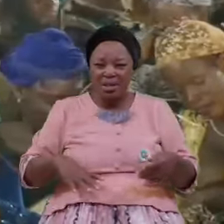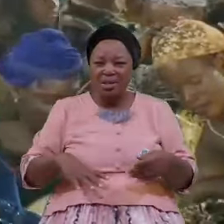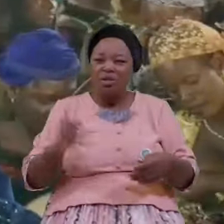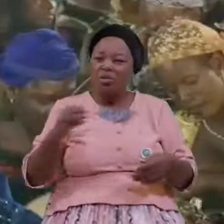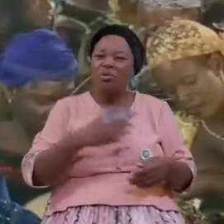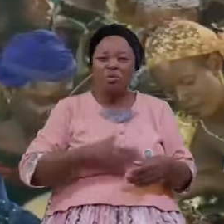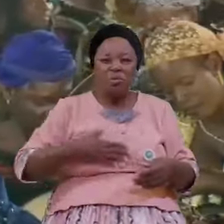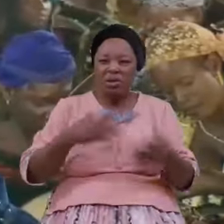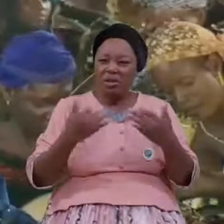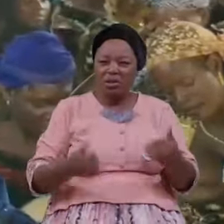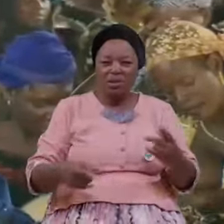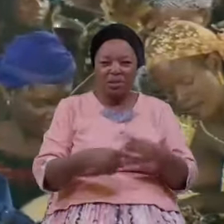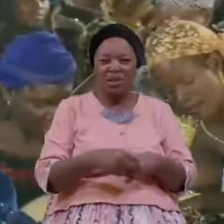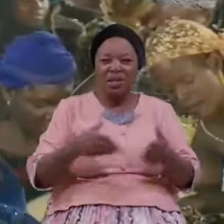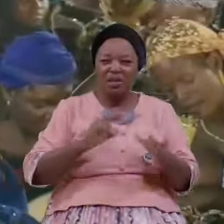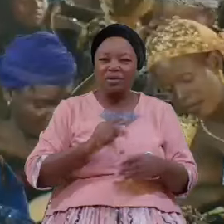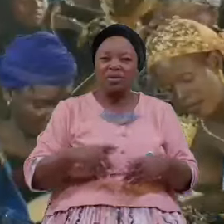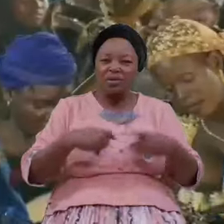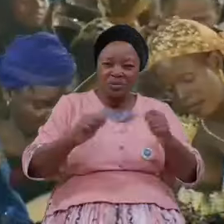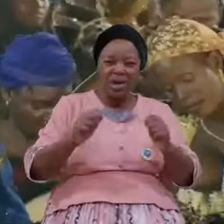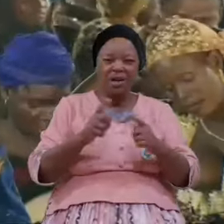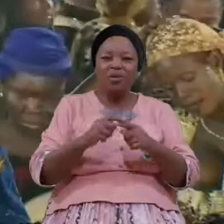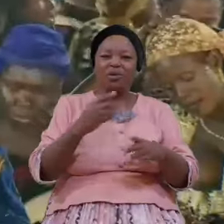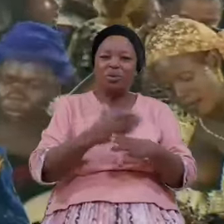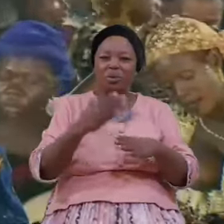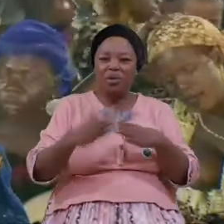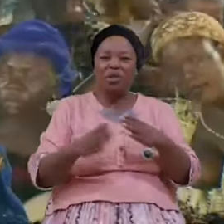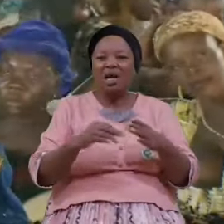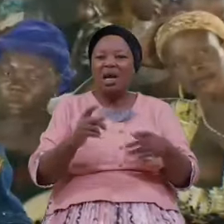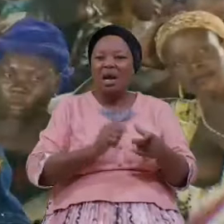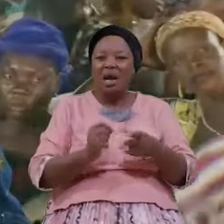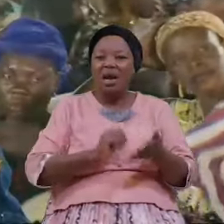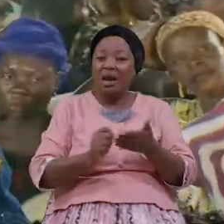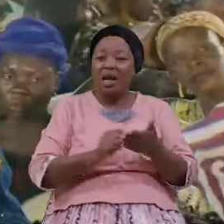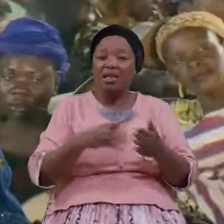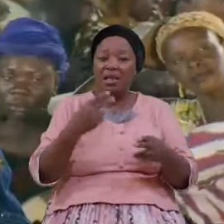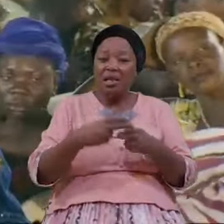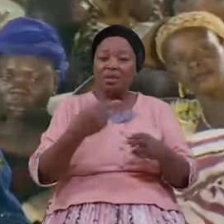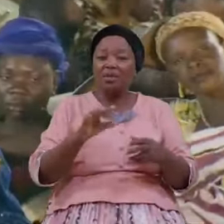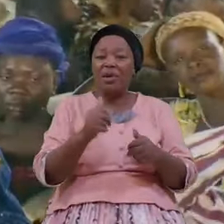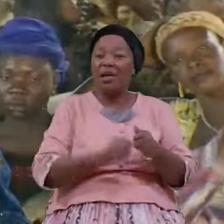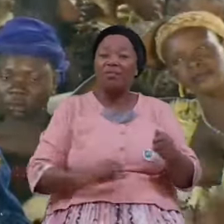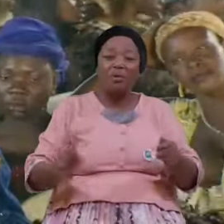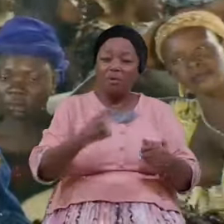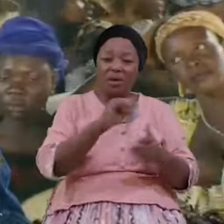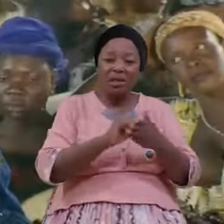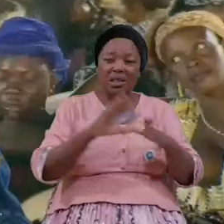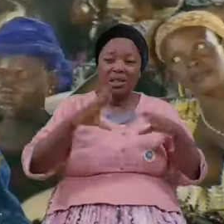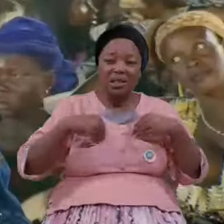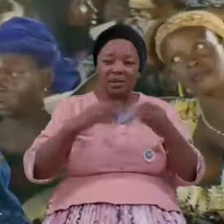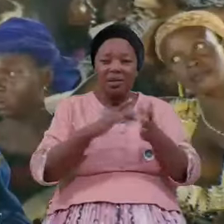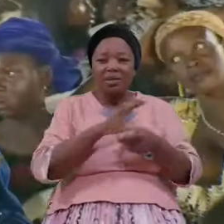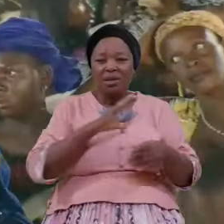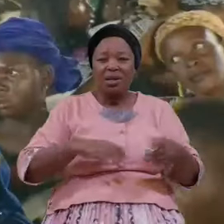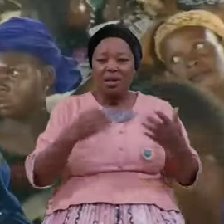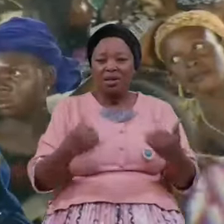best. And please, as we are writing down the names, section that finished their own